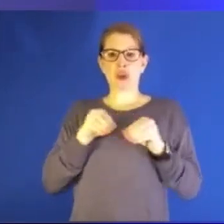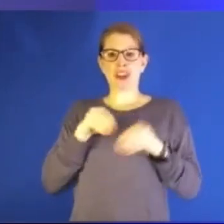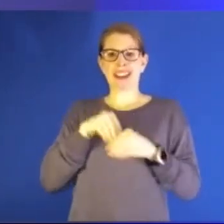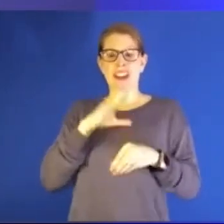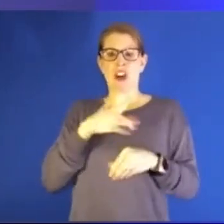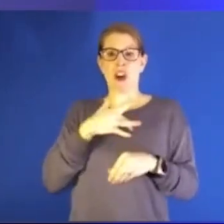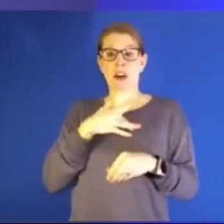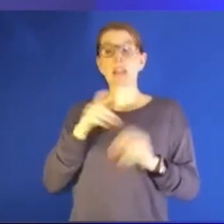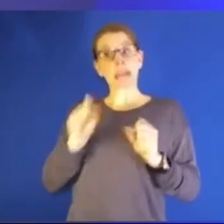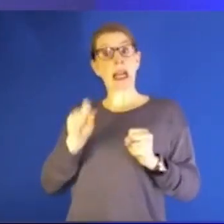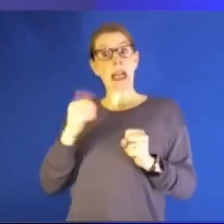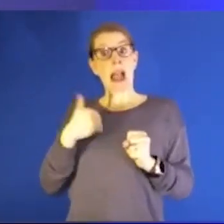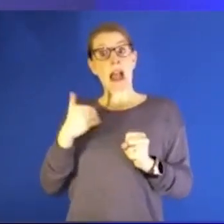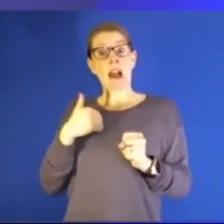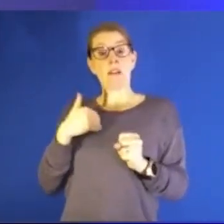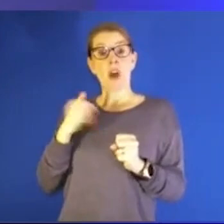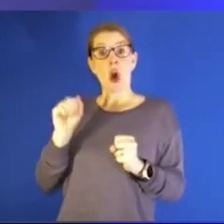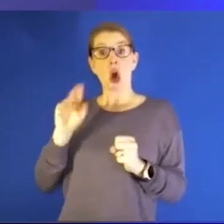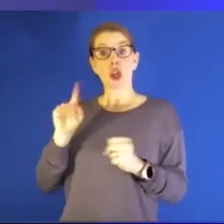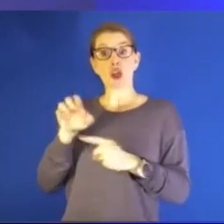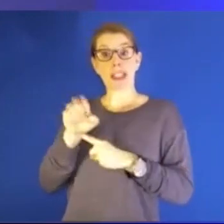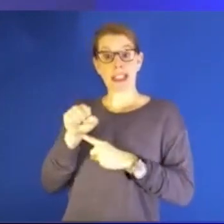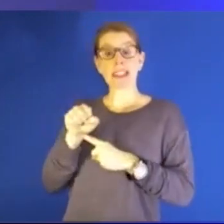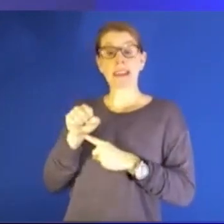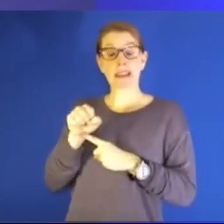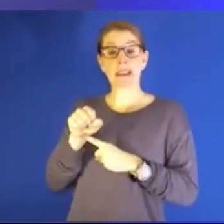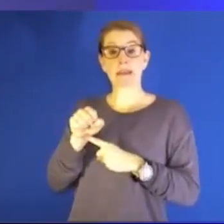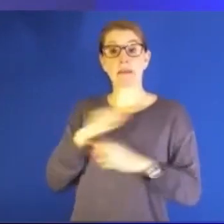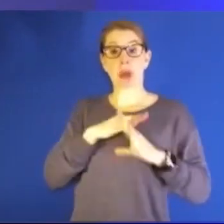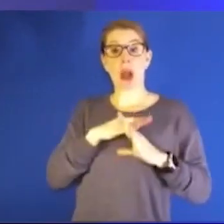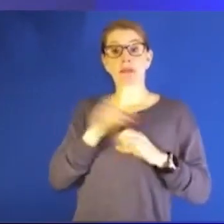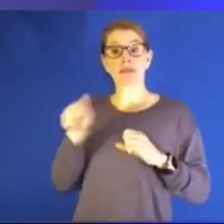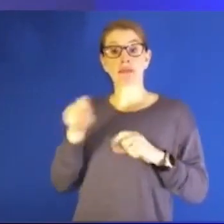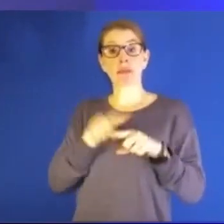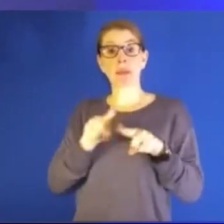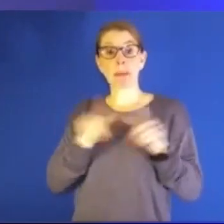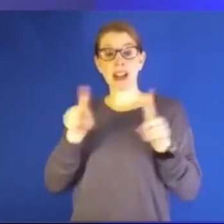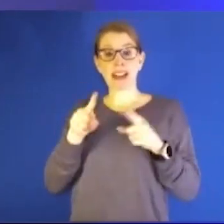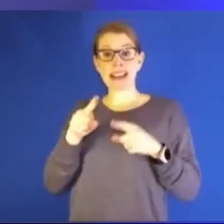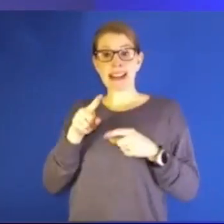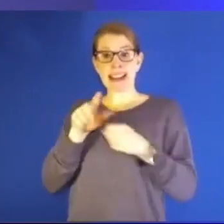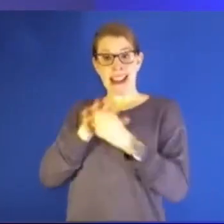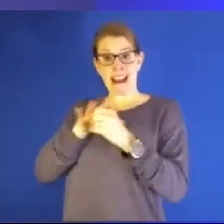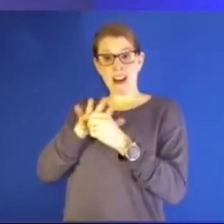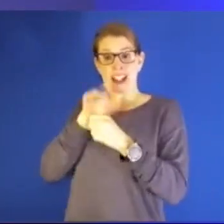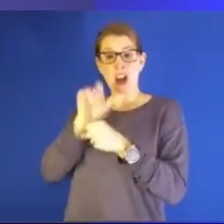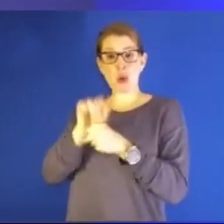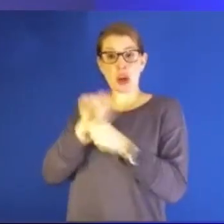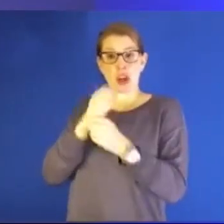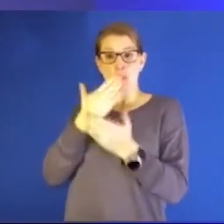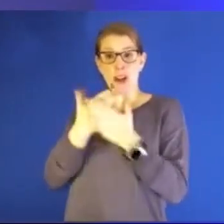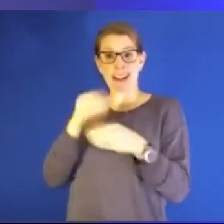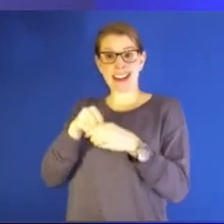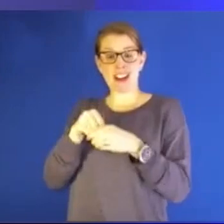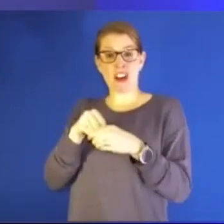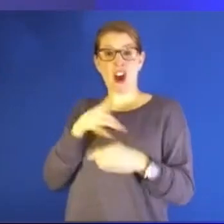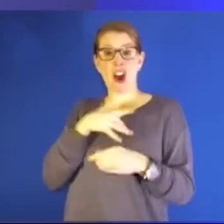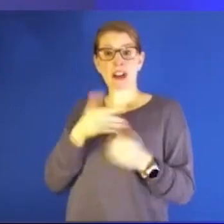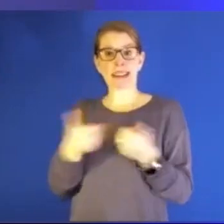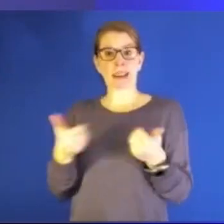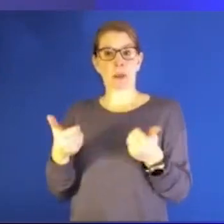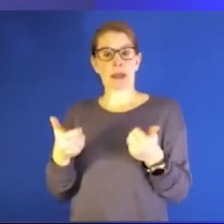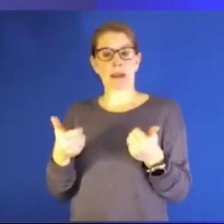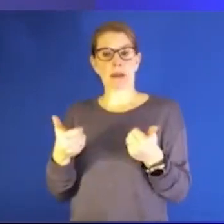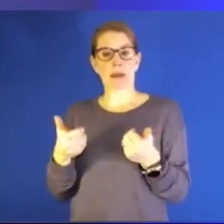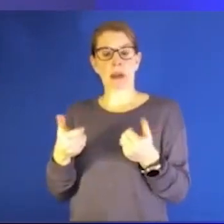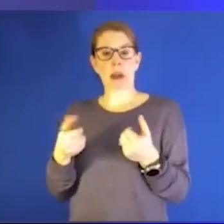that have blockages, but as long as this area that is not working as well in the heart is separate from the area that's getting blood flow